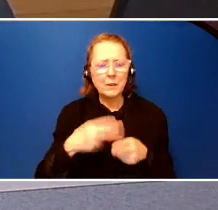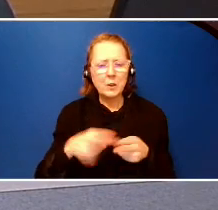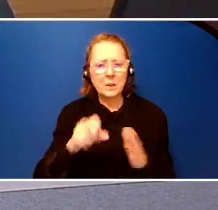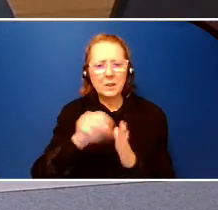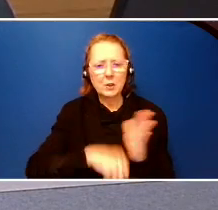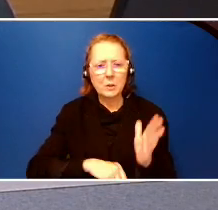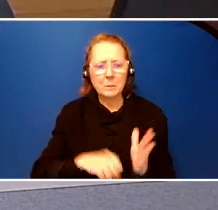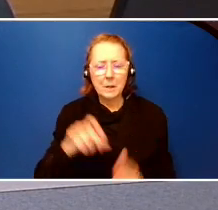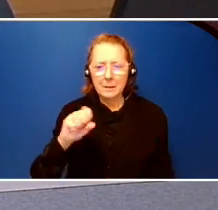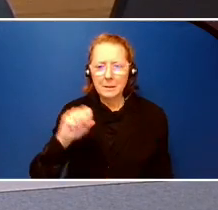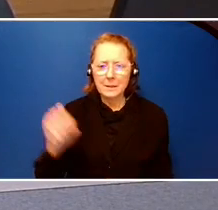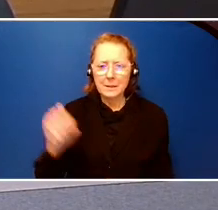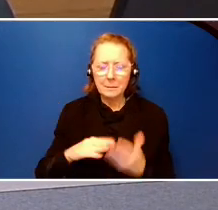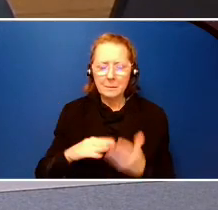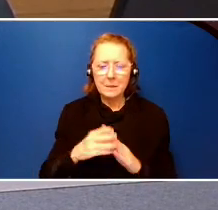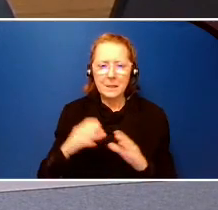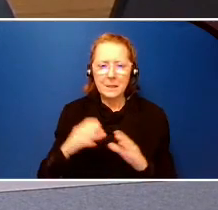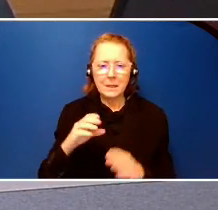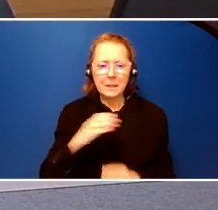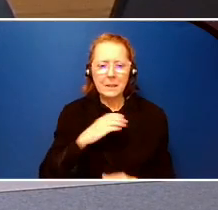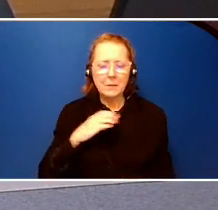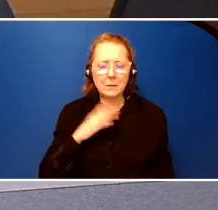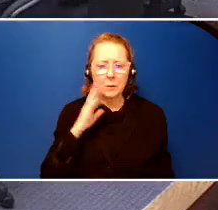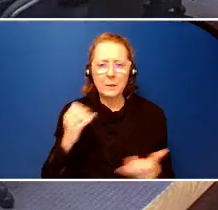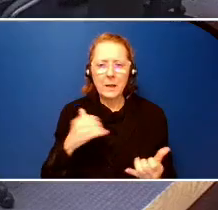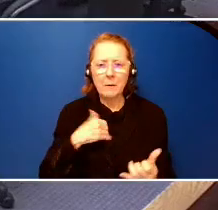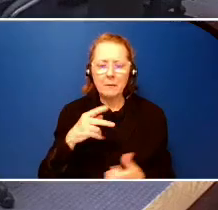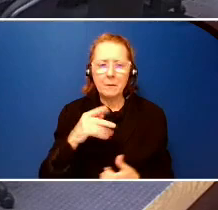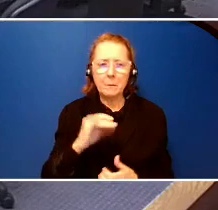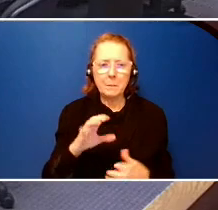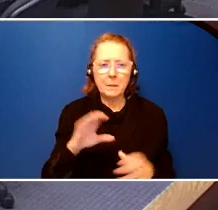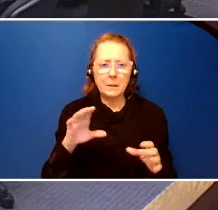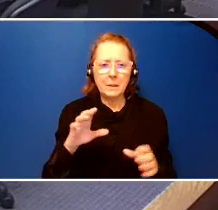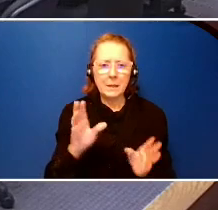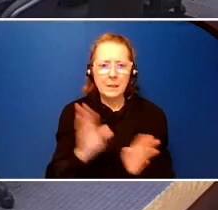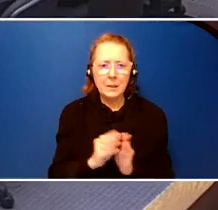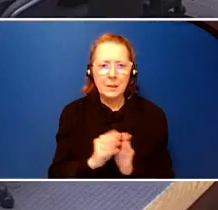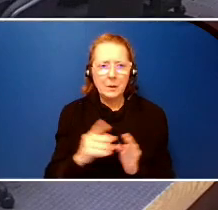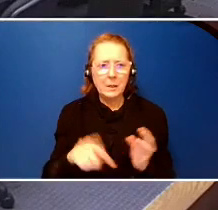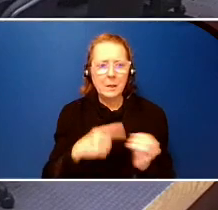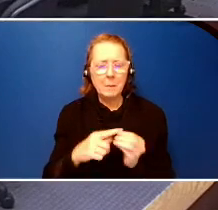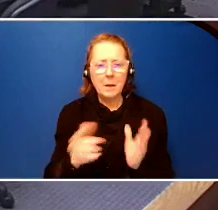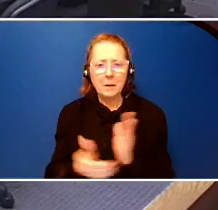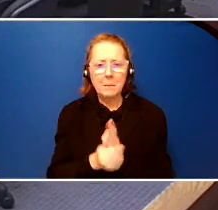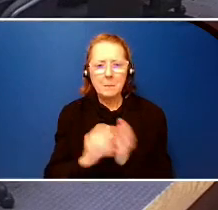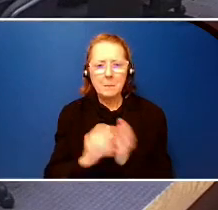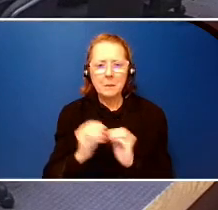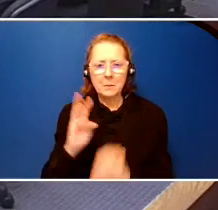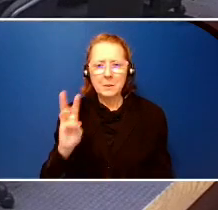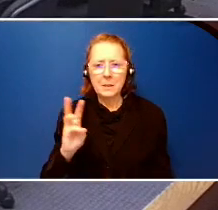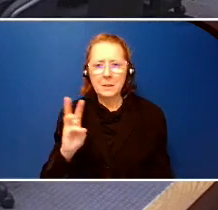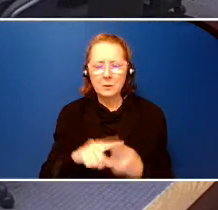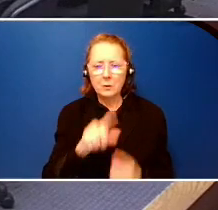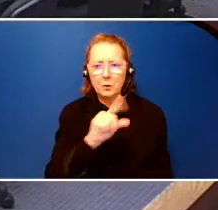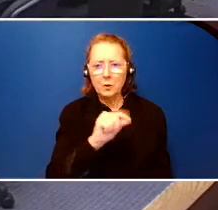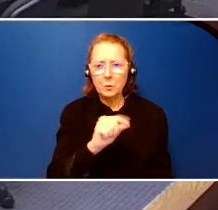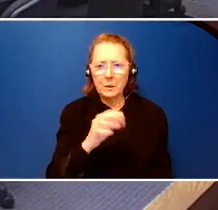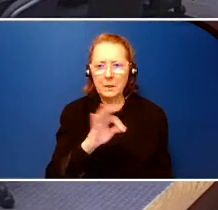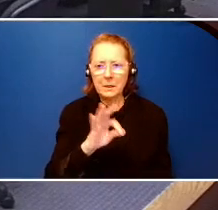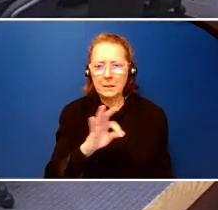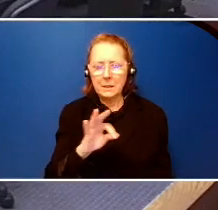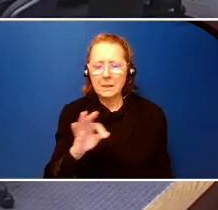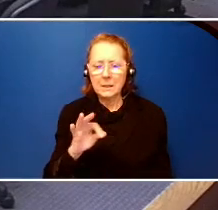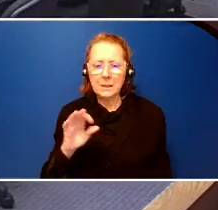City Council will now conduct a public hearing concerning amendment number 6 to the 2019 Annual Action Plan Reallocation of